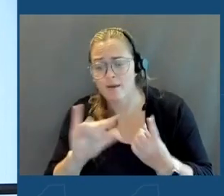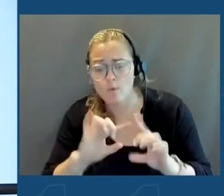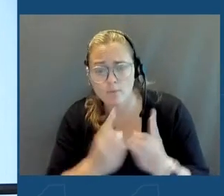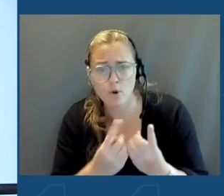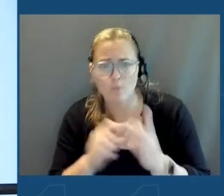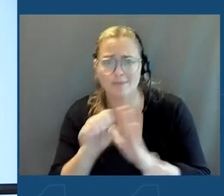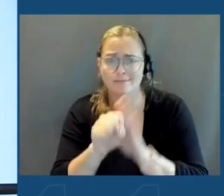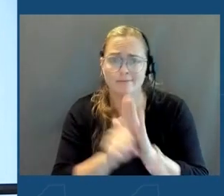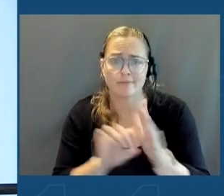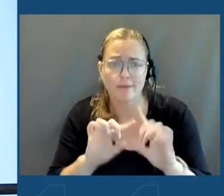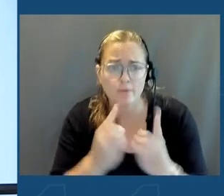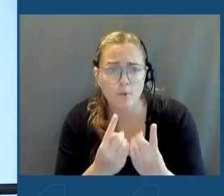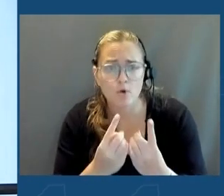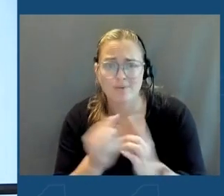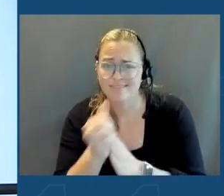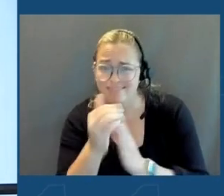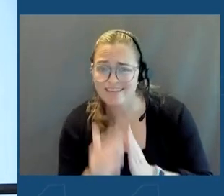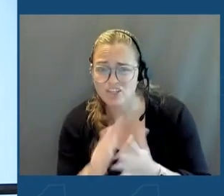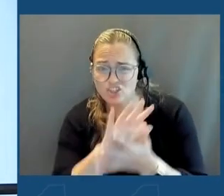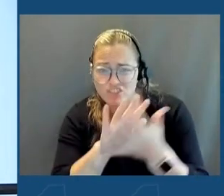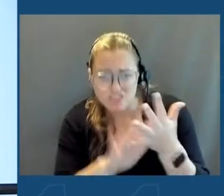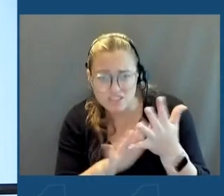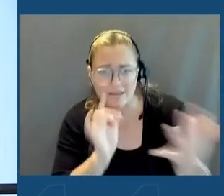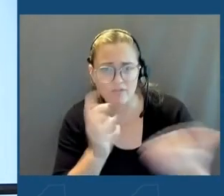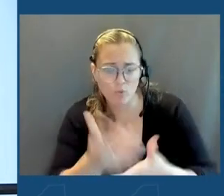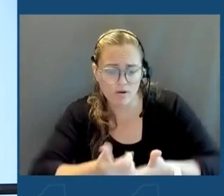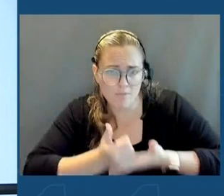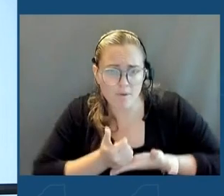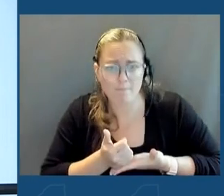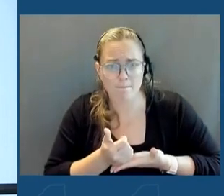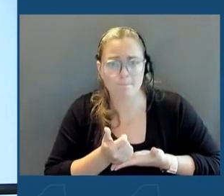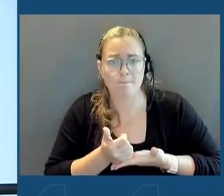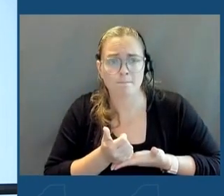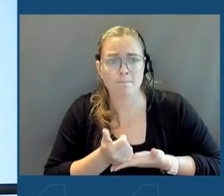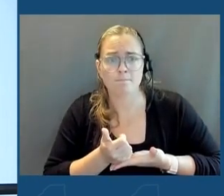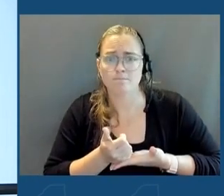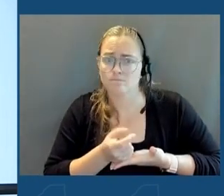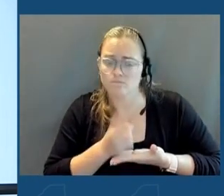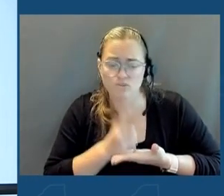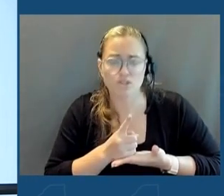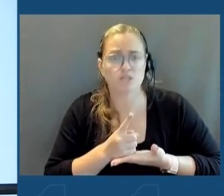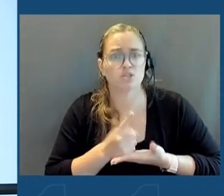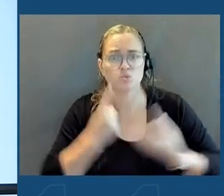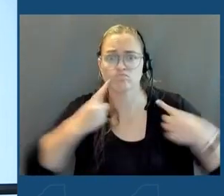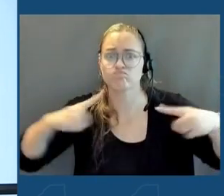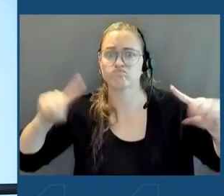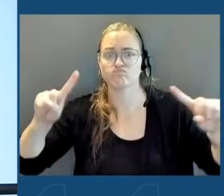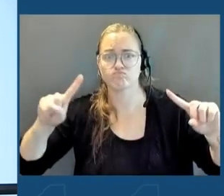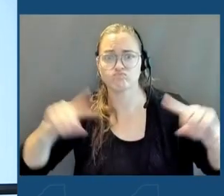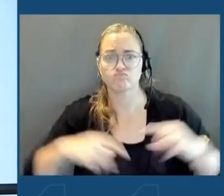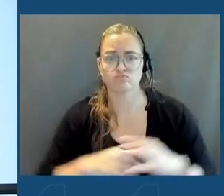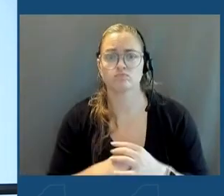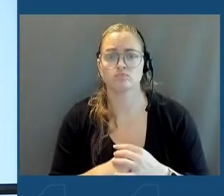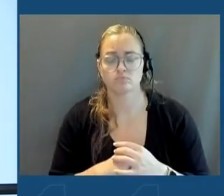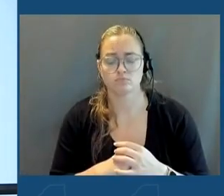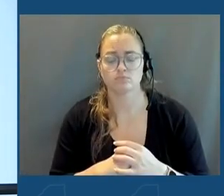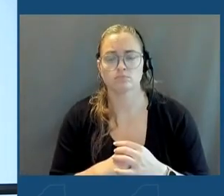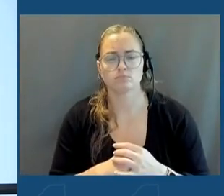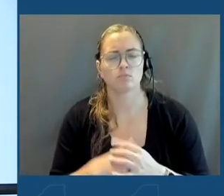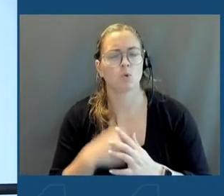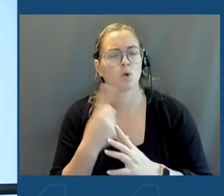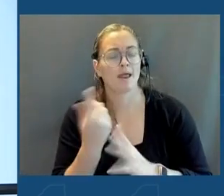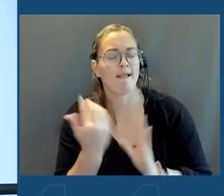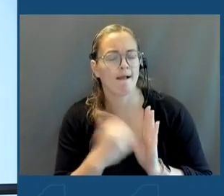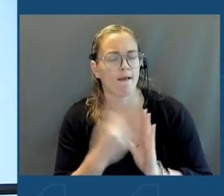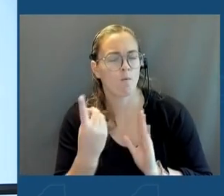departments, and leadership to kind of, to help us put the football over the finish line. Again, I'll bring up one more time, one